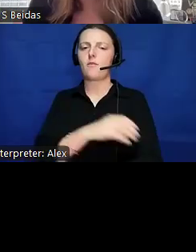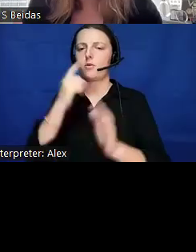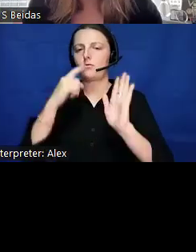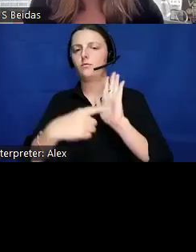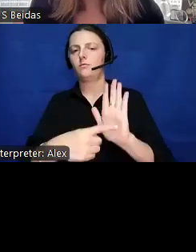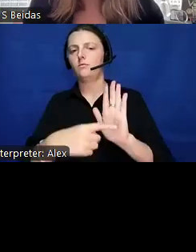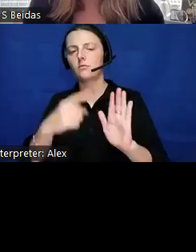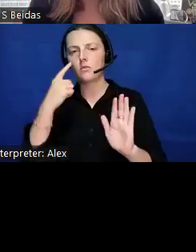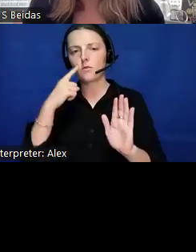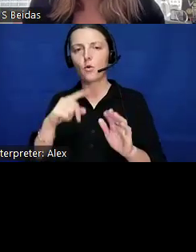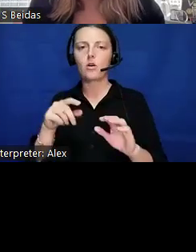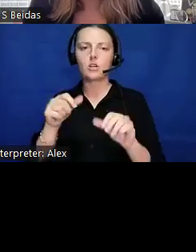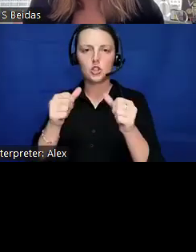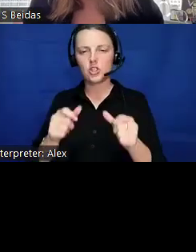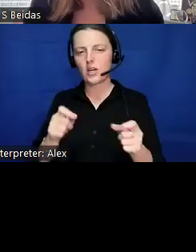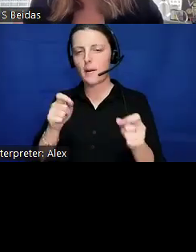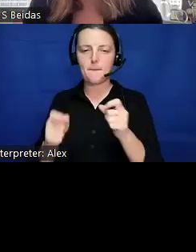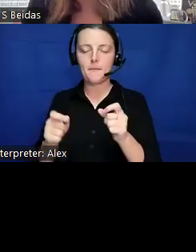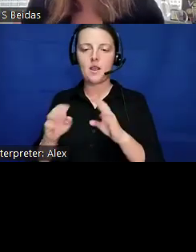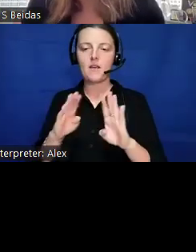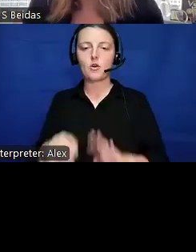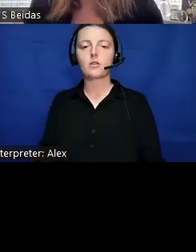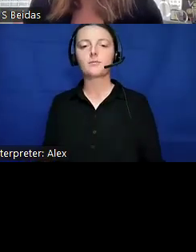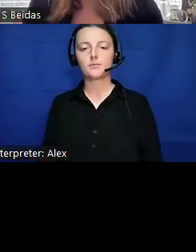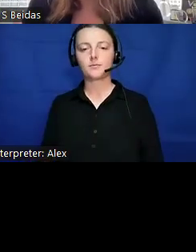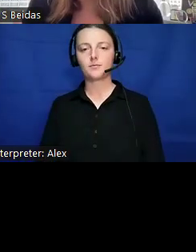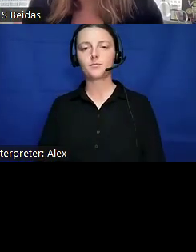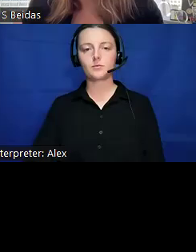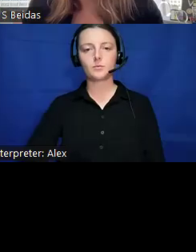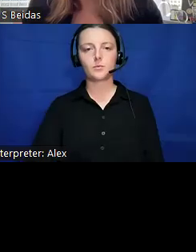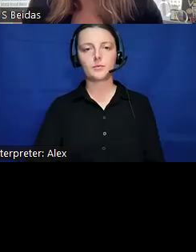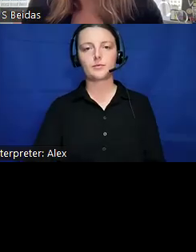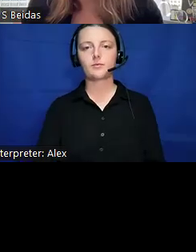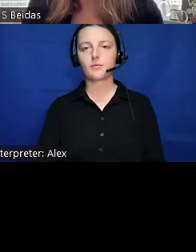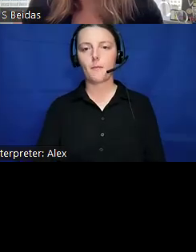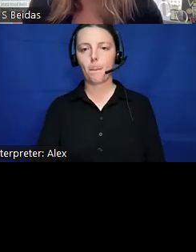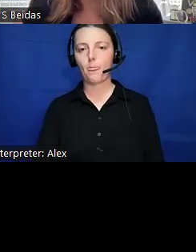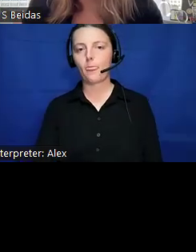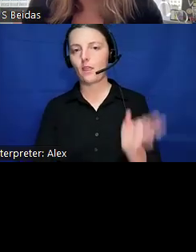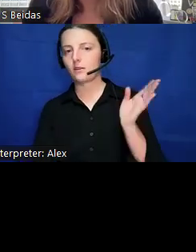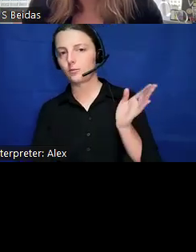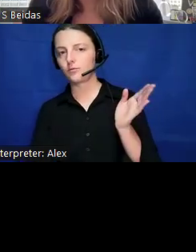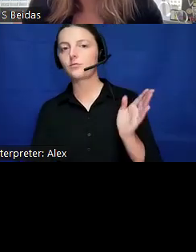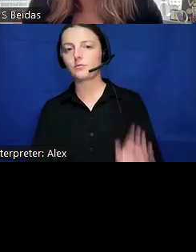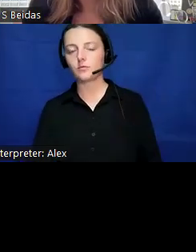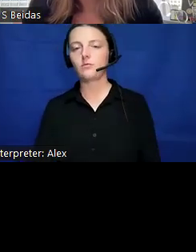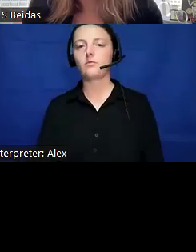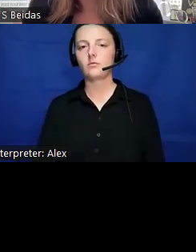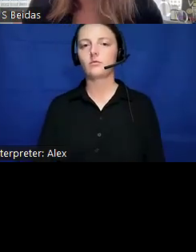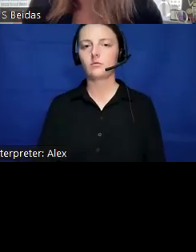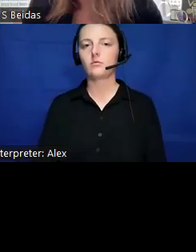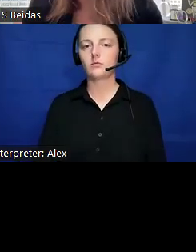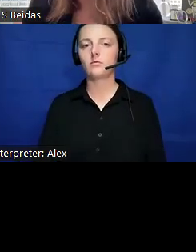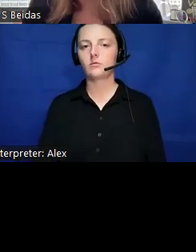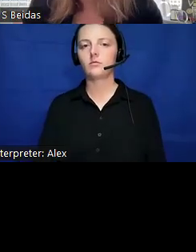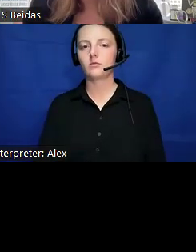Mitesh Patel and colleagues, the founding director of the Nudge Unit at Penn Medicine. And again, I'm going to show you the power of the default. So what you see on this graph is